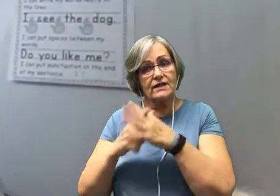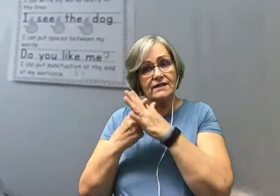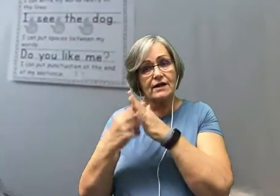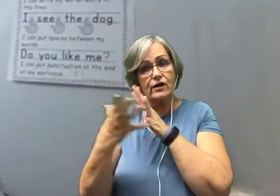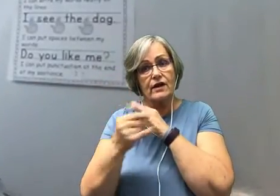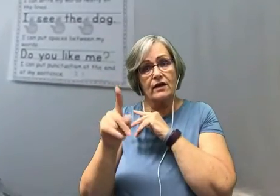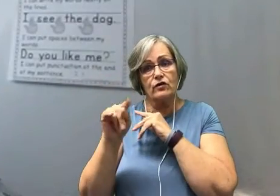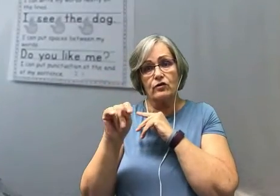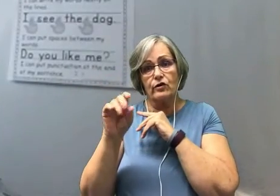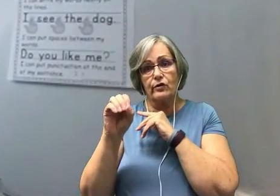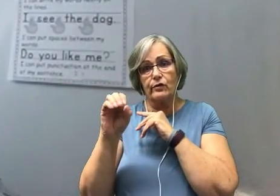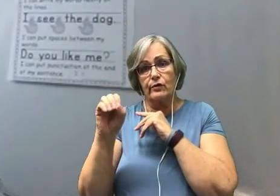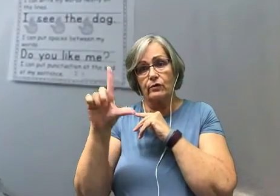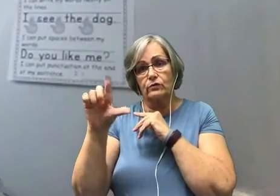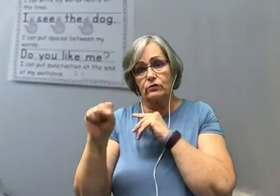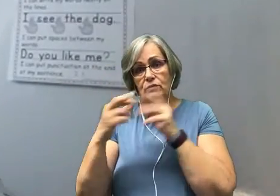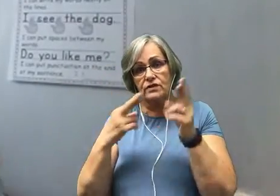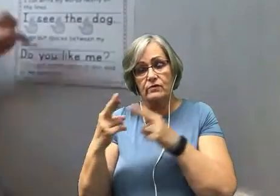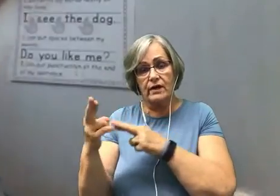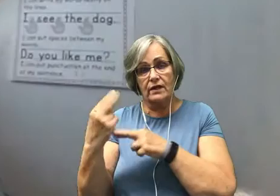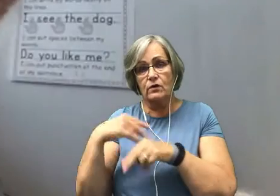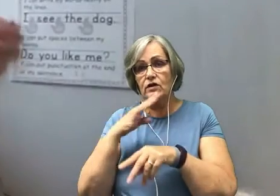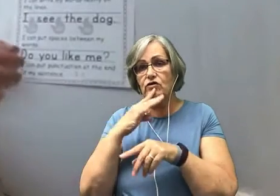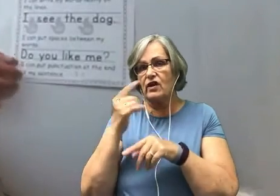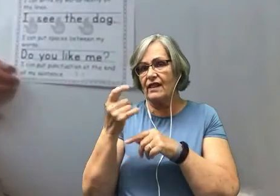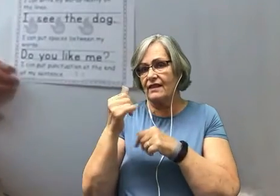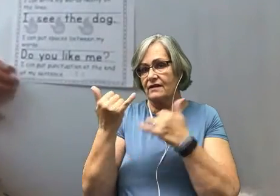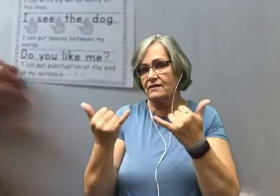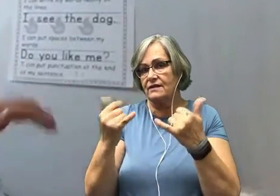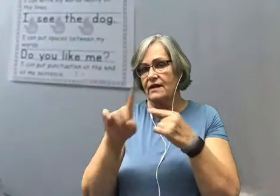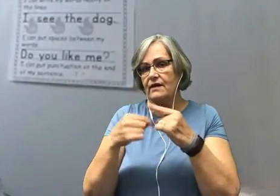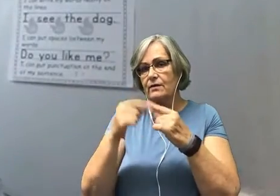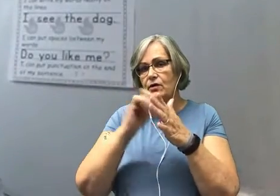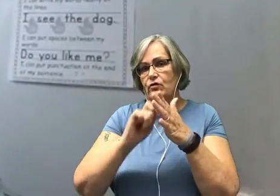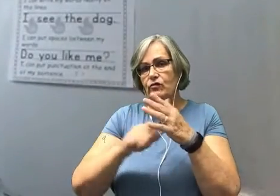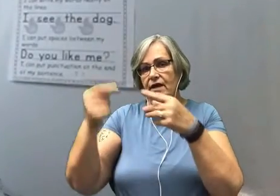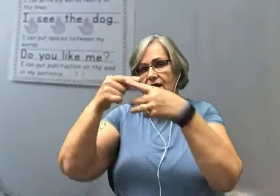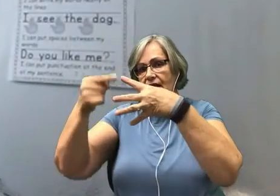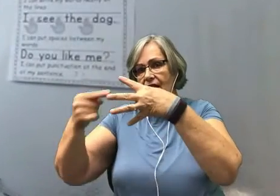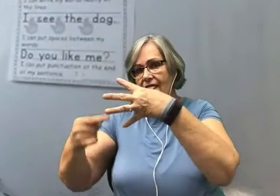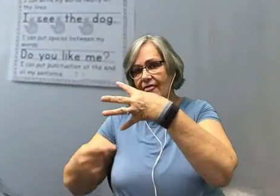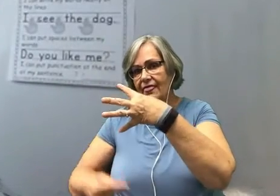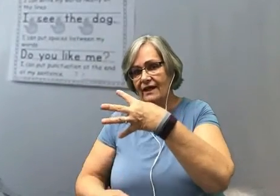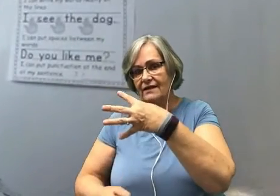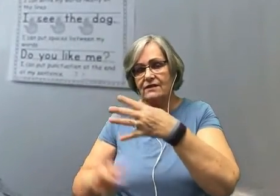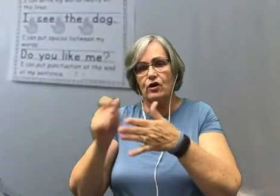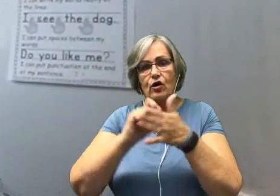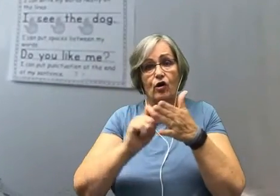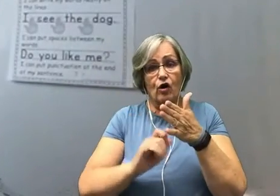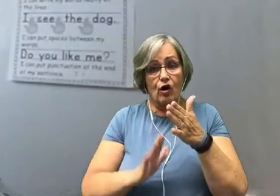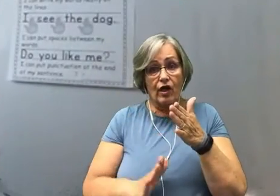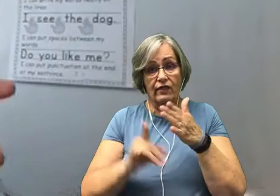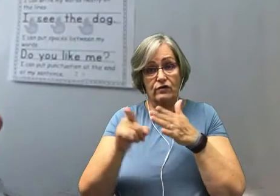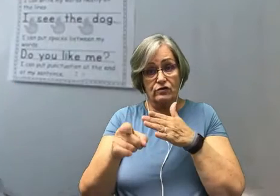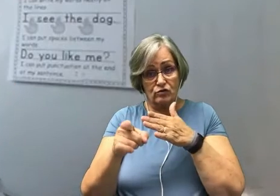ready to go and your tools all ready to go. We're going to talk a little bit today about a writing list. And